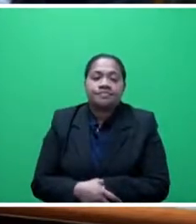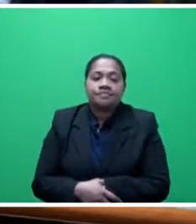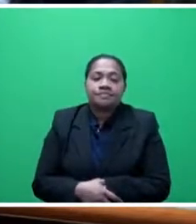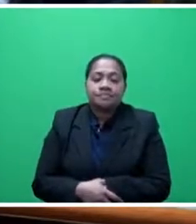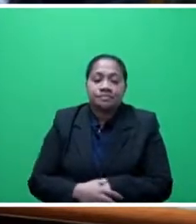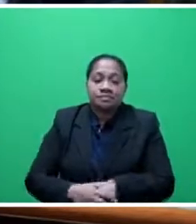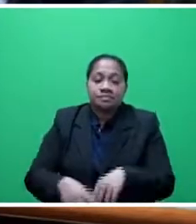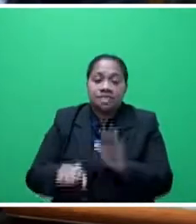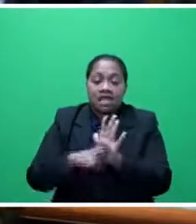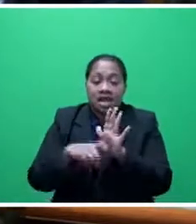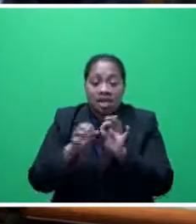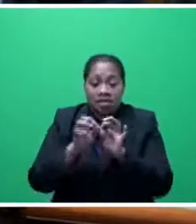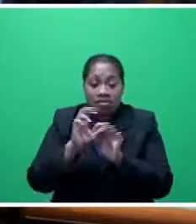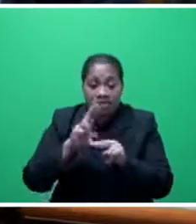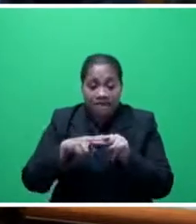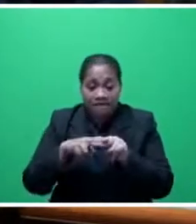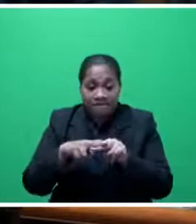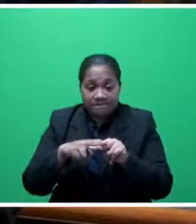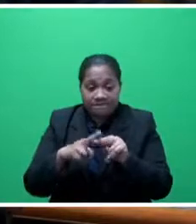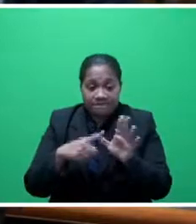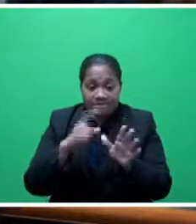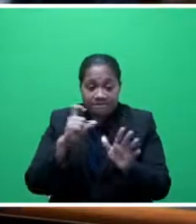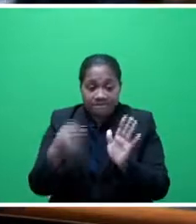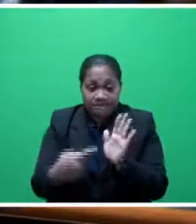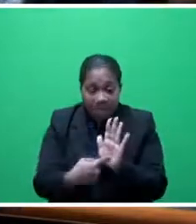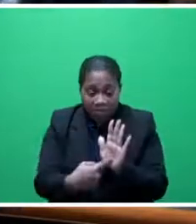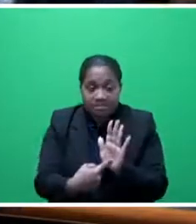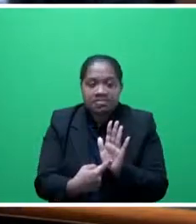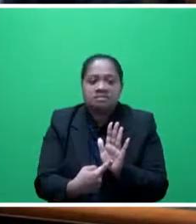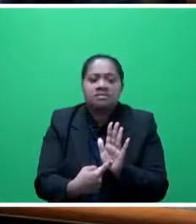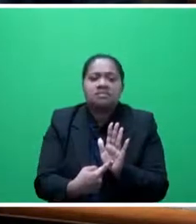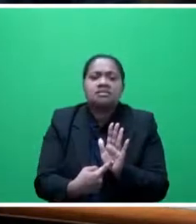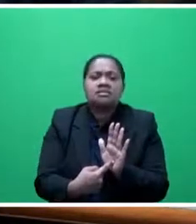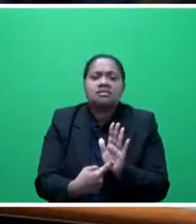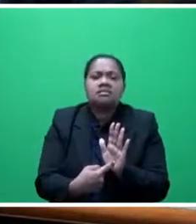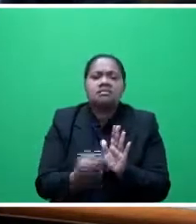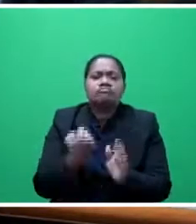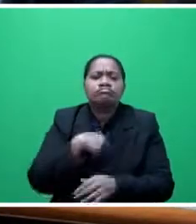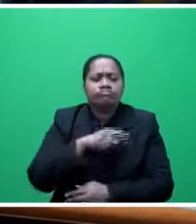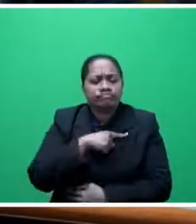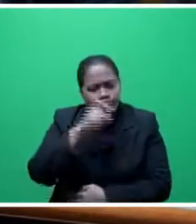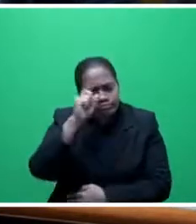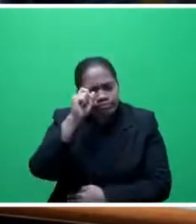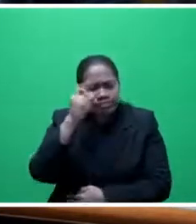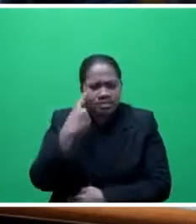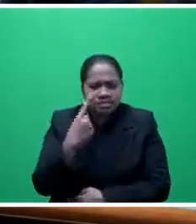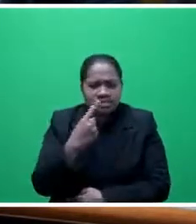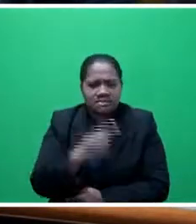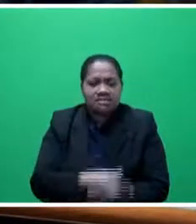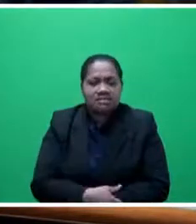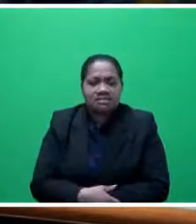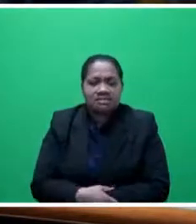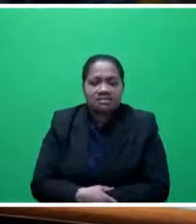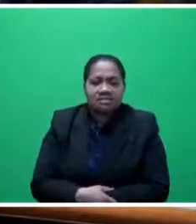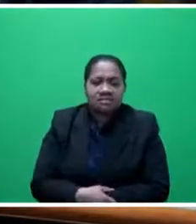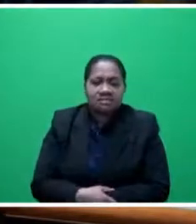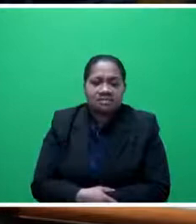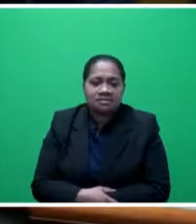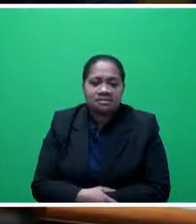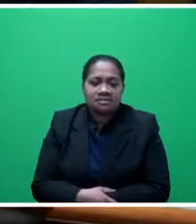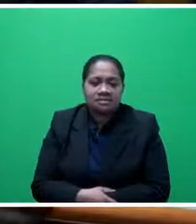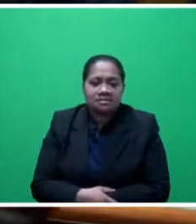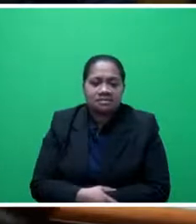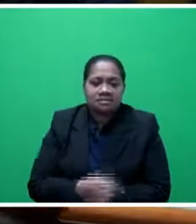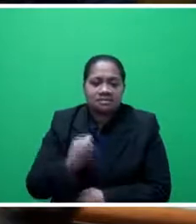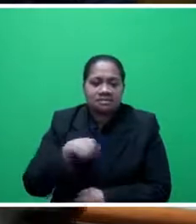RBF Act, Mr. Speaker, we understand the changes